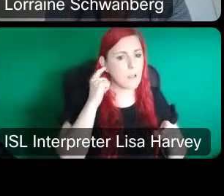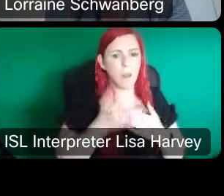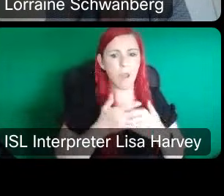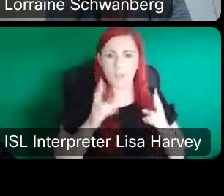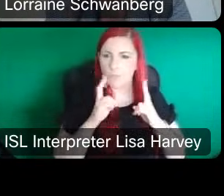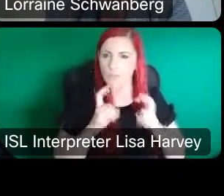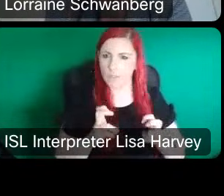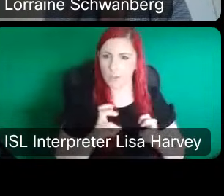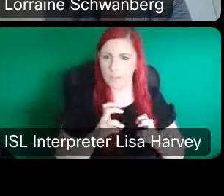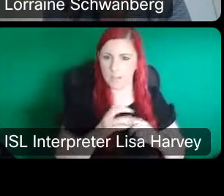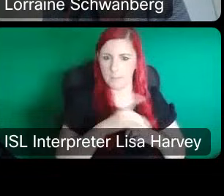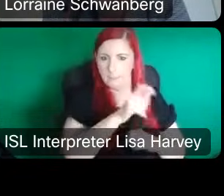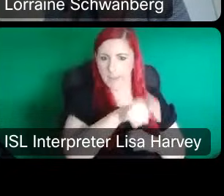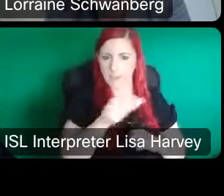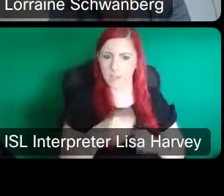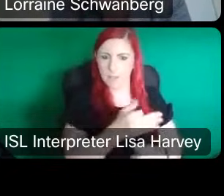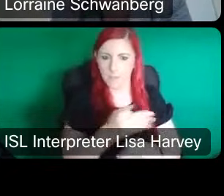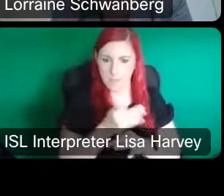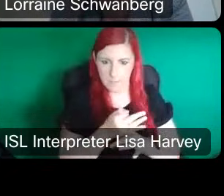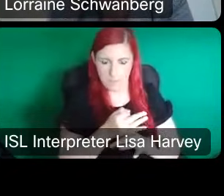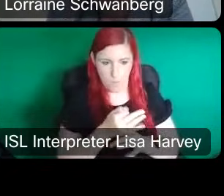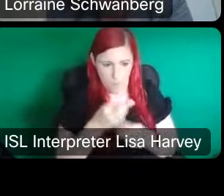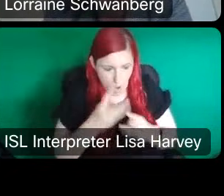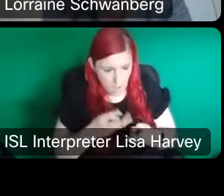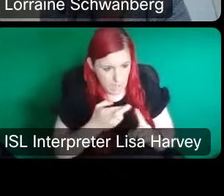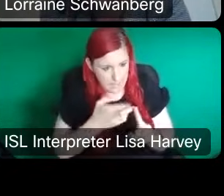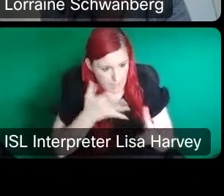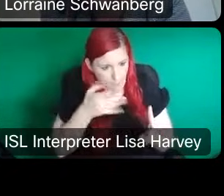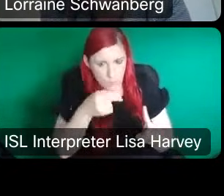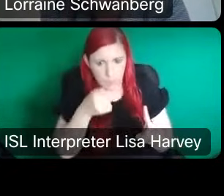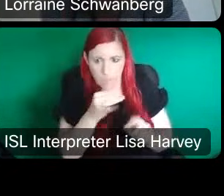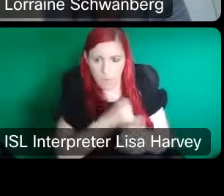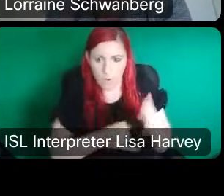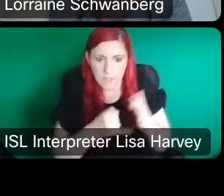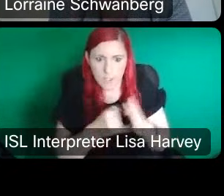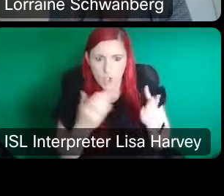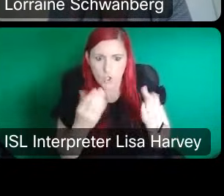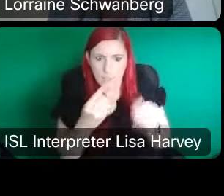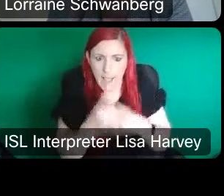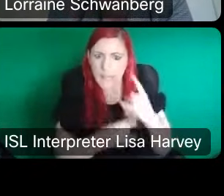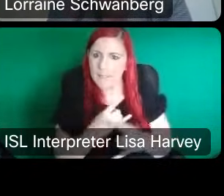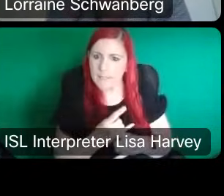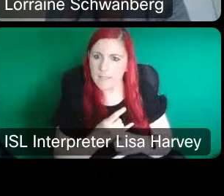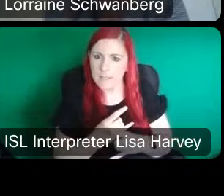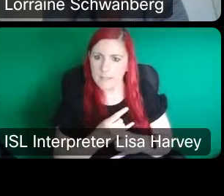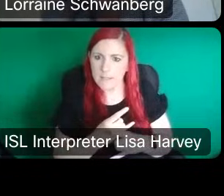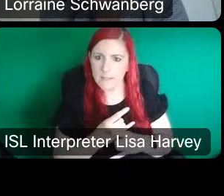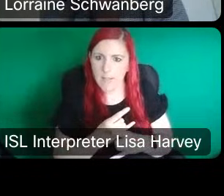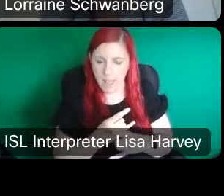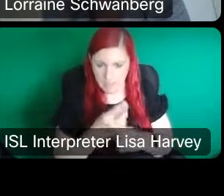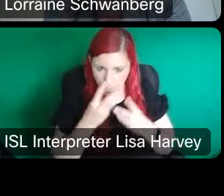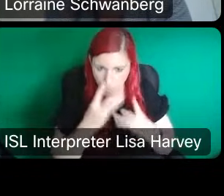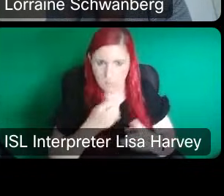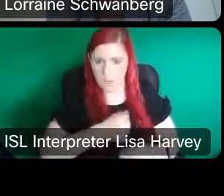family. What they often seek is an acknowledgement from organizations that there was a patient safety incident and that they receive an